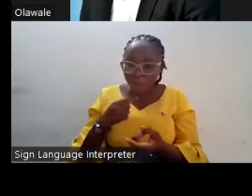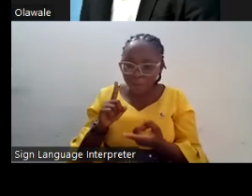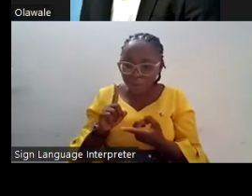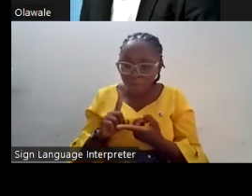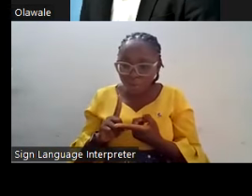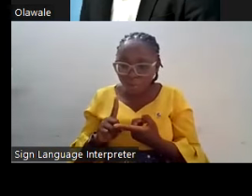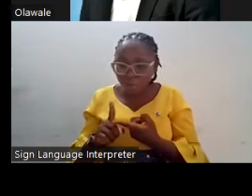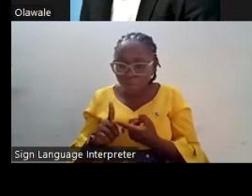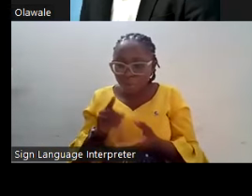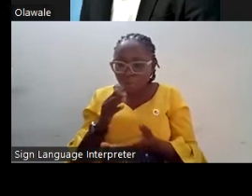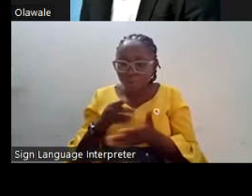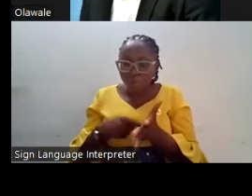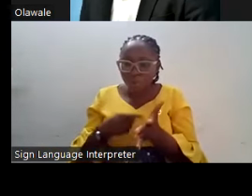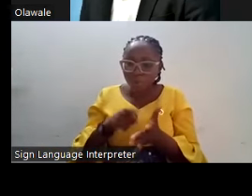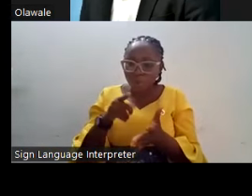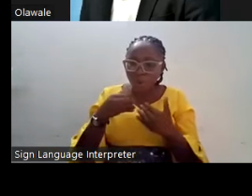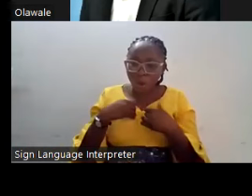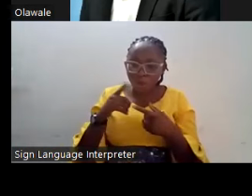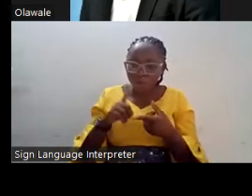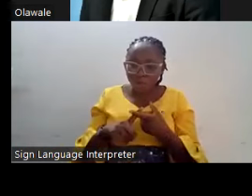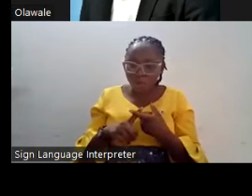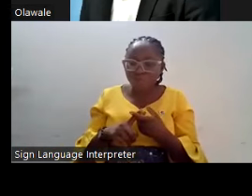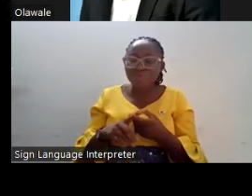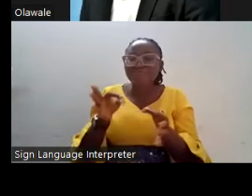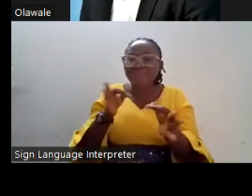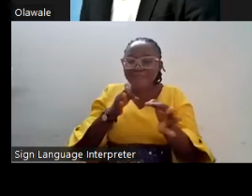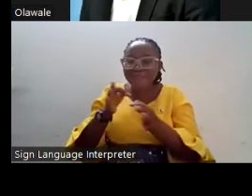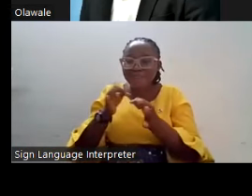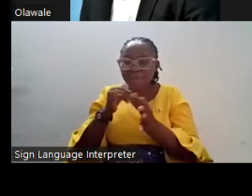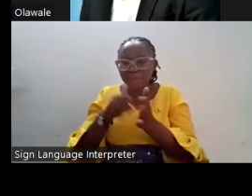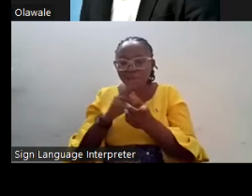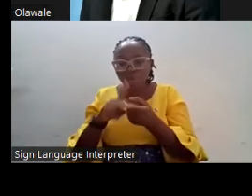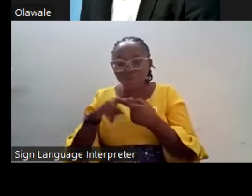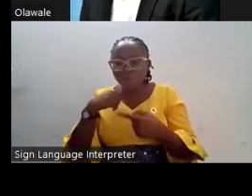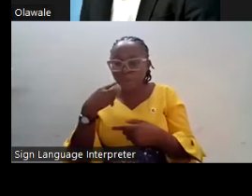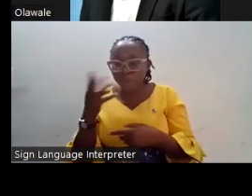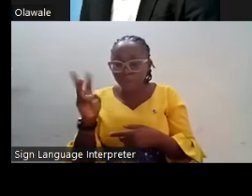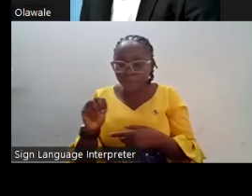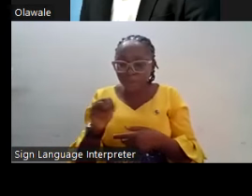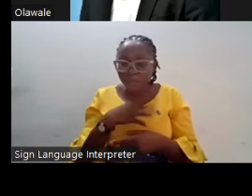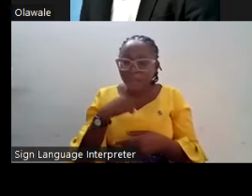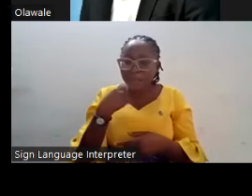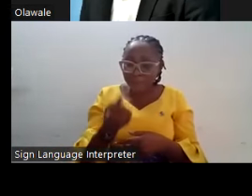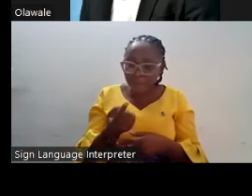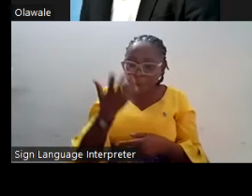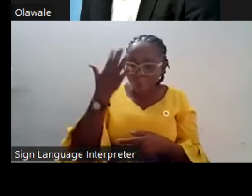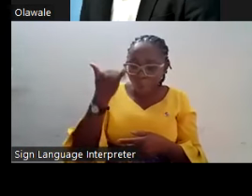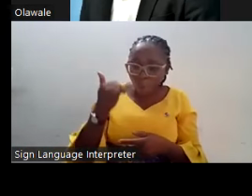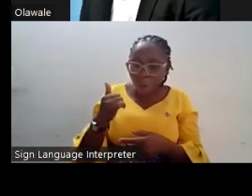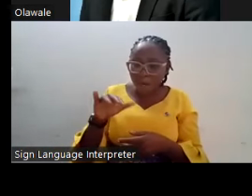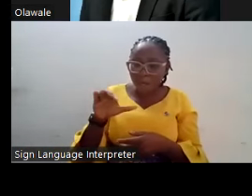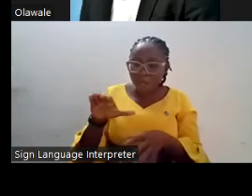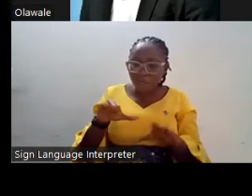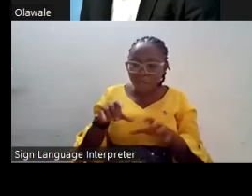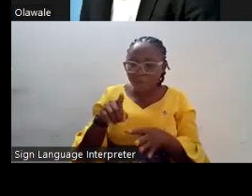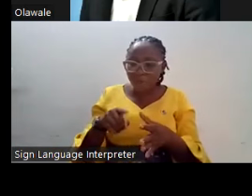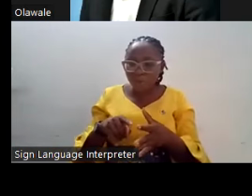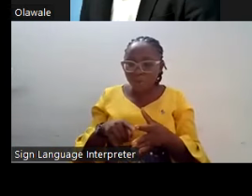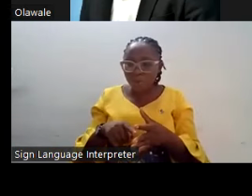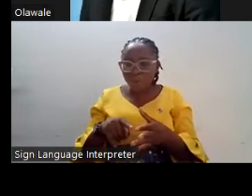but sometimes you may have to actually spell it out and say it, why these studying or these